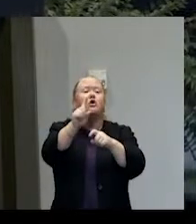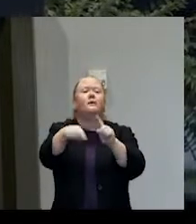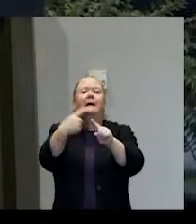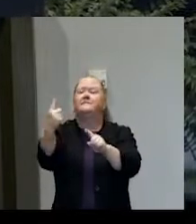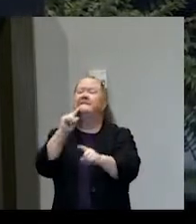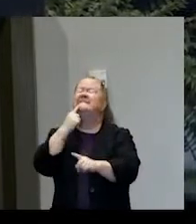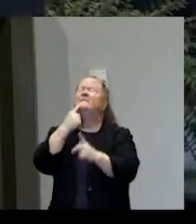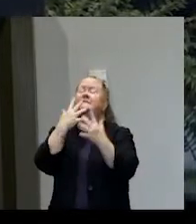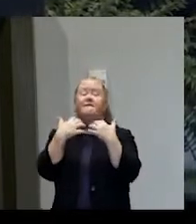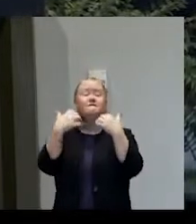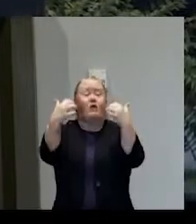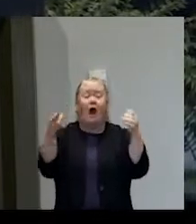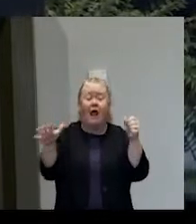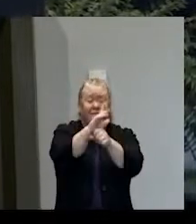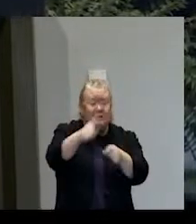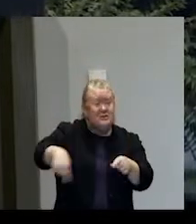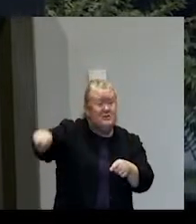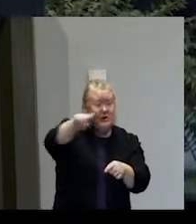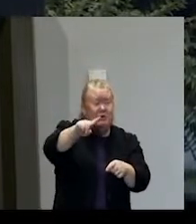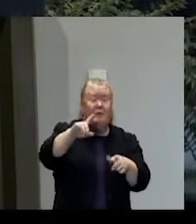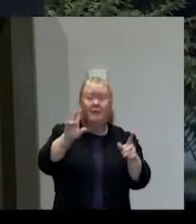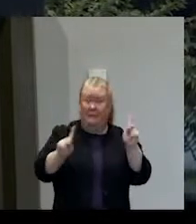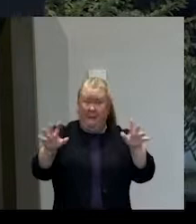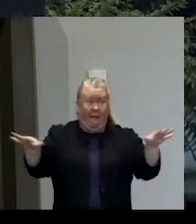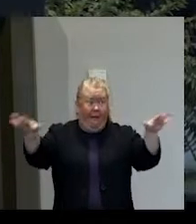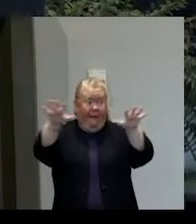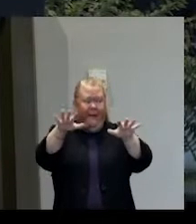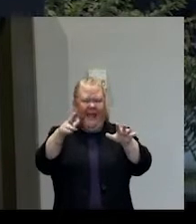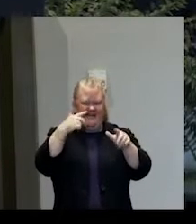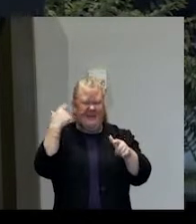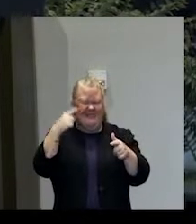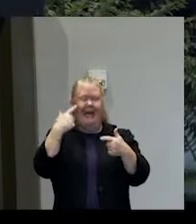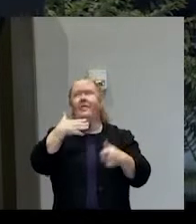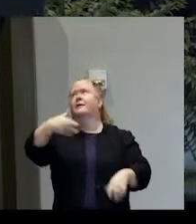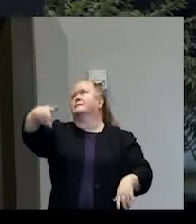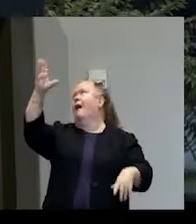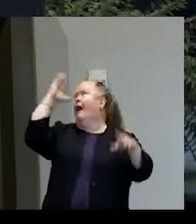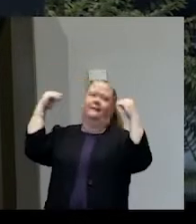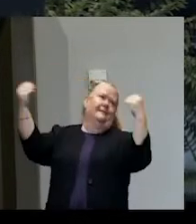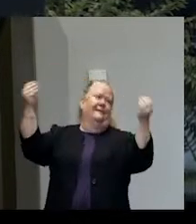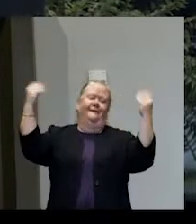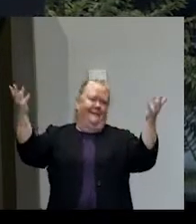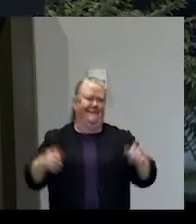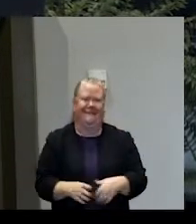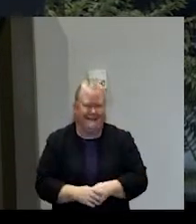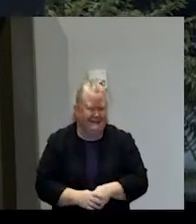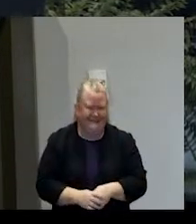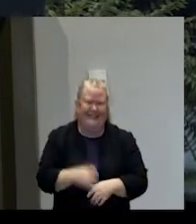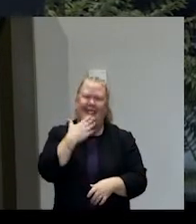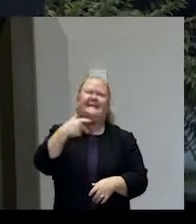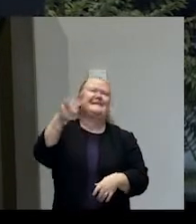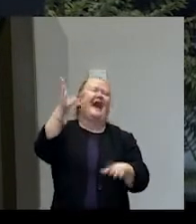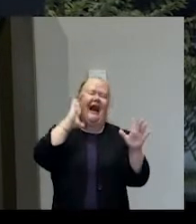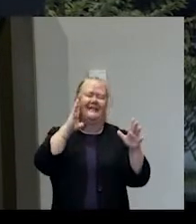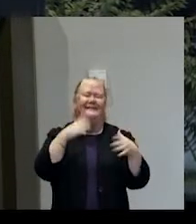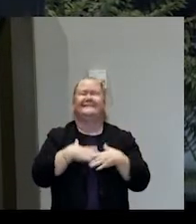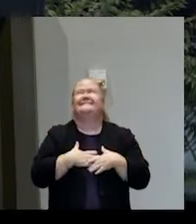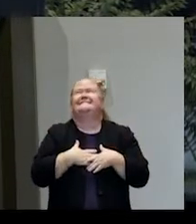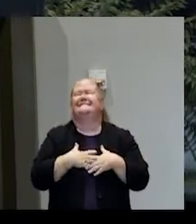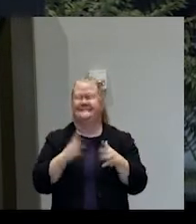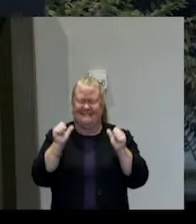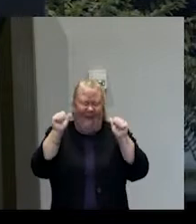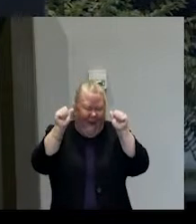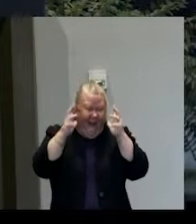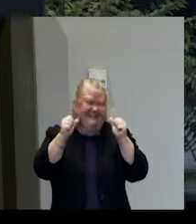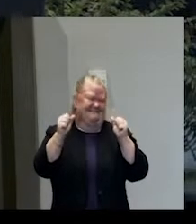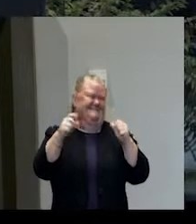in front of a room full of people like this, and that you guys laughed, thank God. Because I would have got so hot that I did